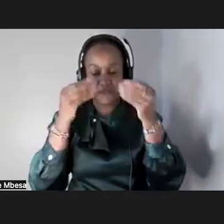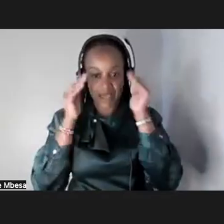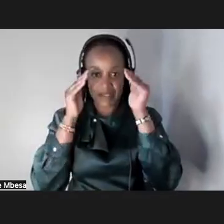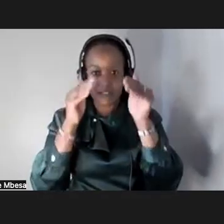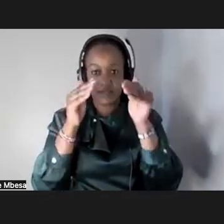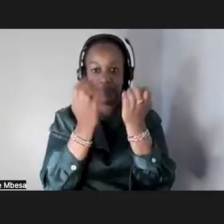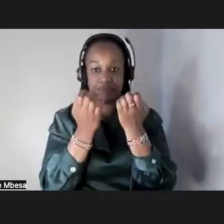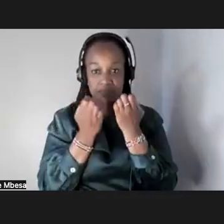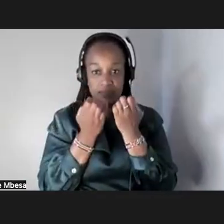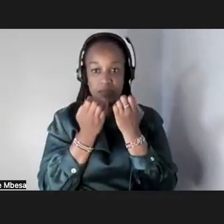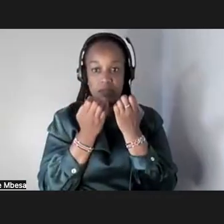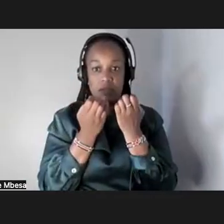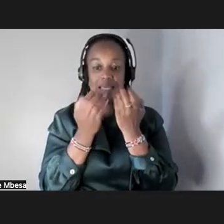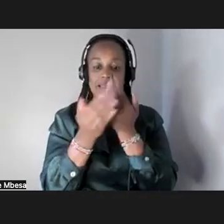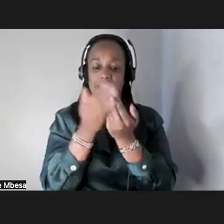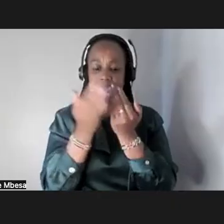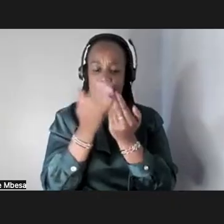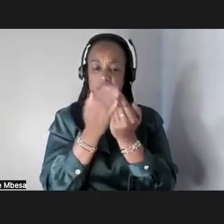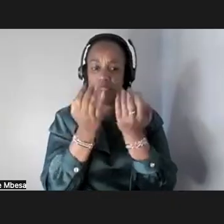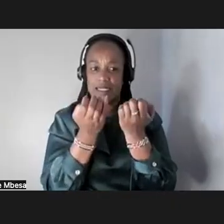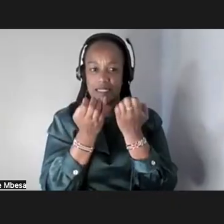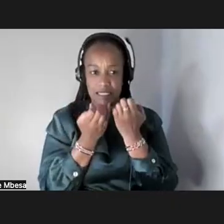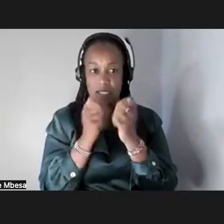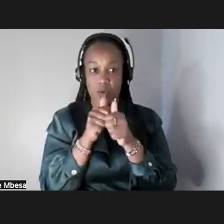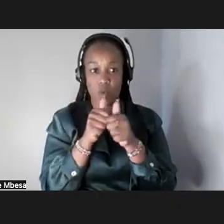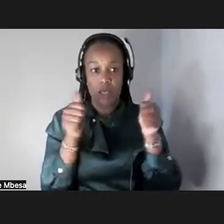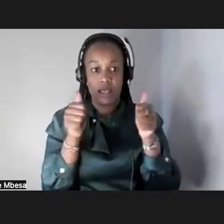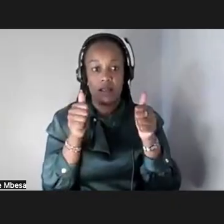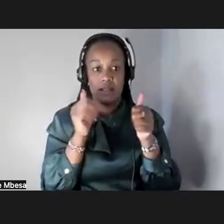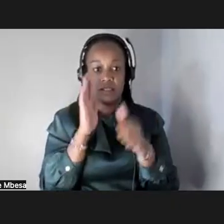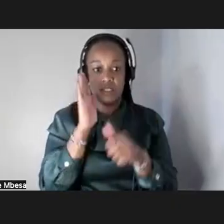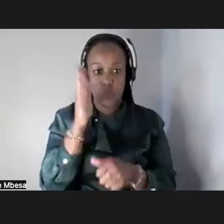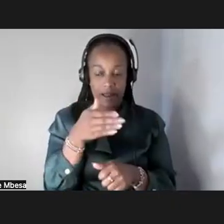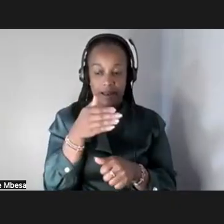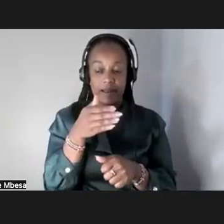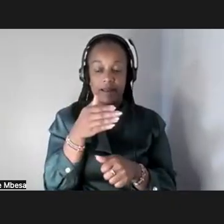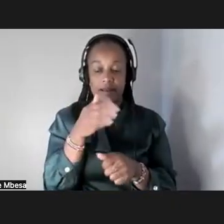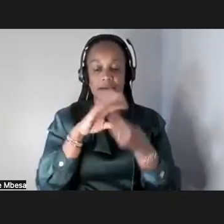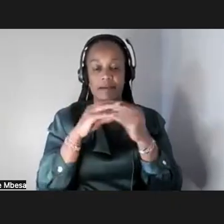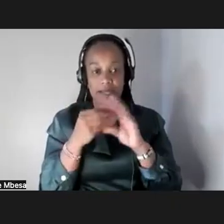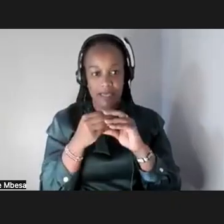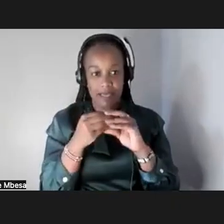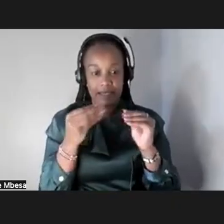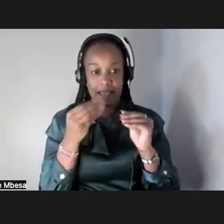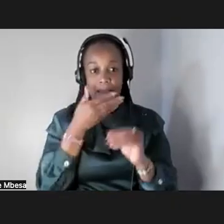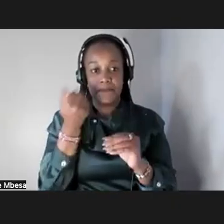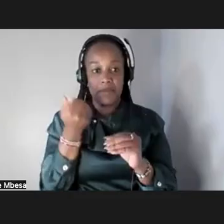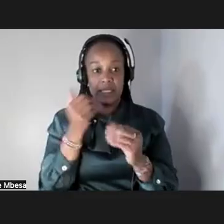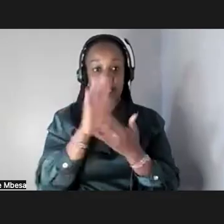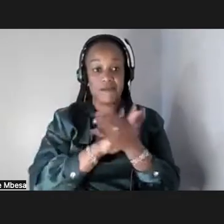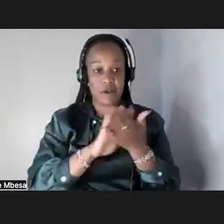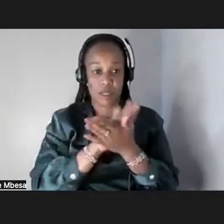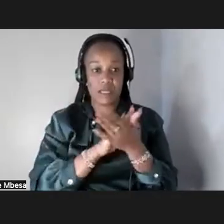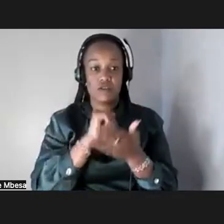and attended to her needs comprehensively, this will create a very enabling environment, not only for her